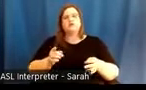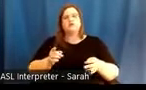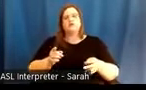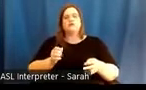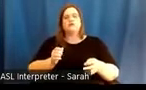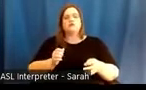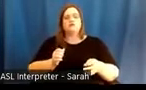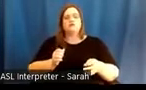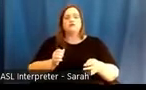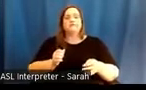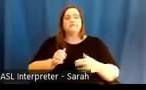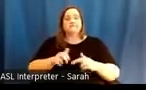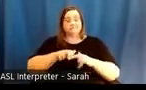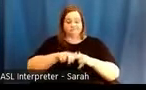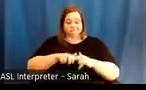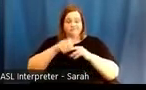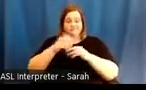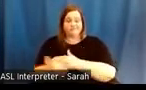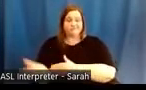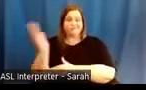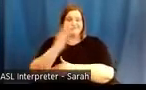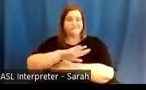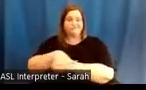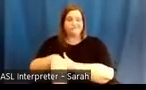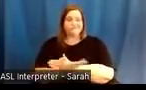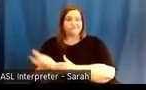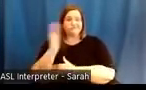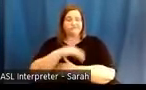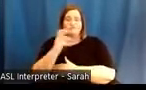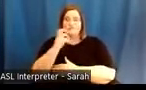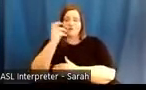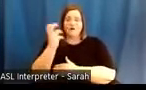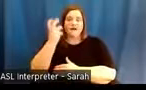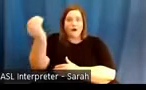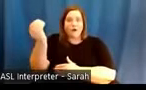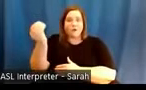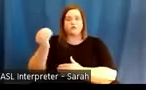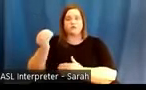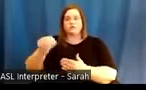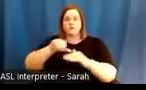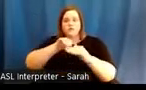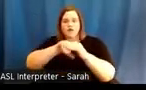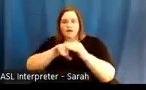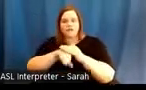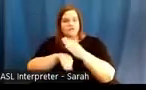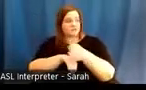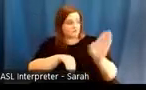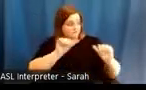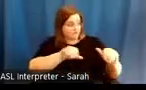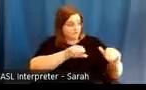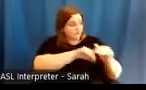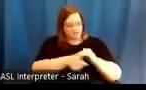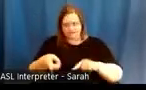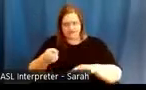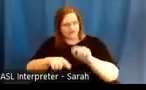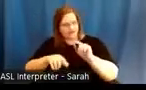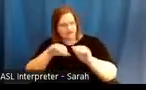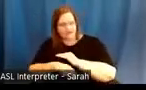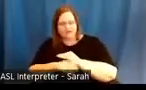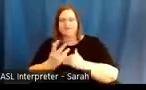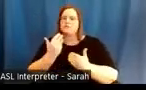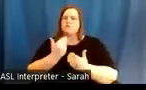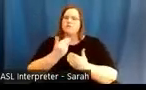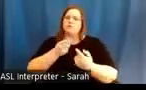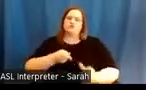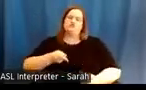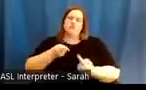just sit in his room all the time and not get out and access everything that everybody else can, is a big struggle. And it,